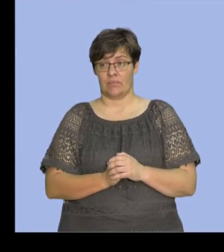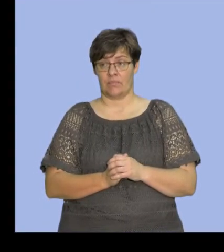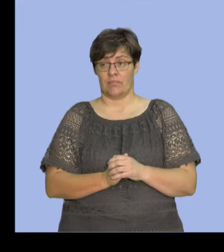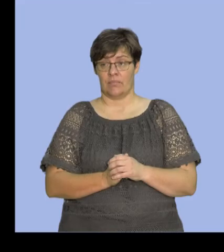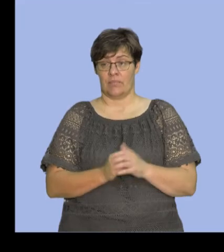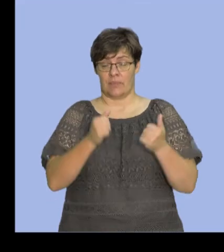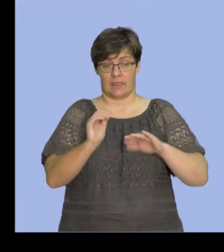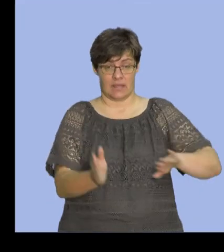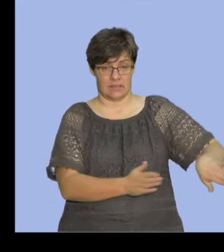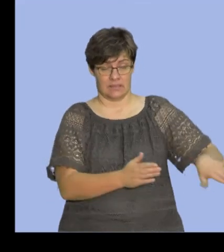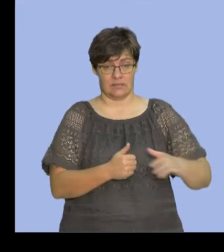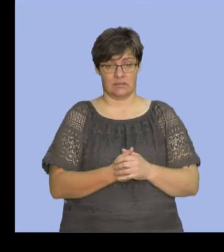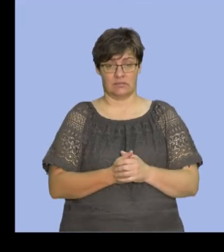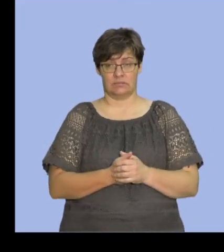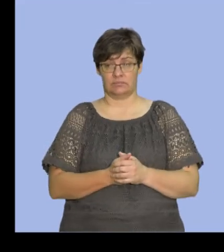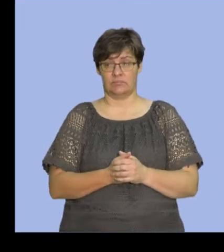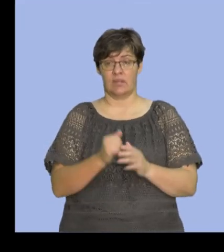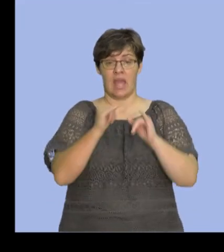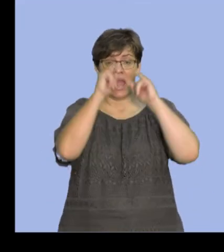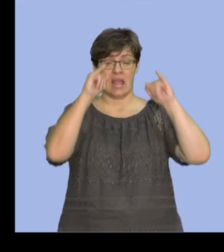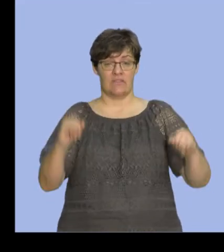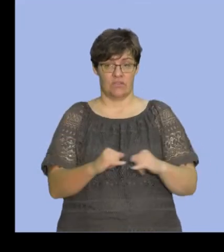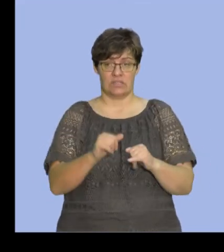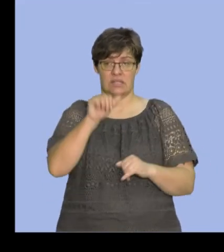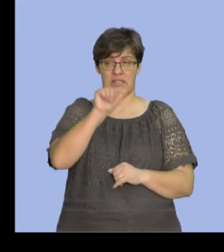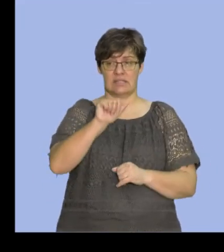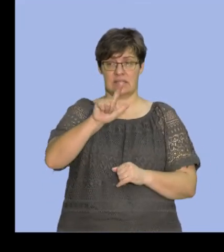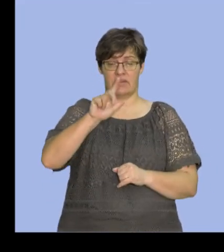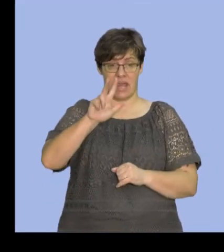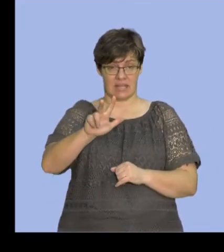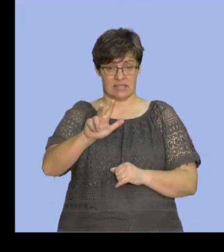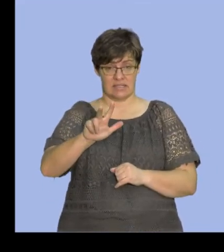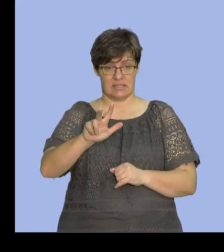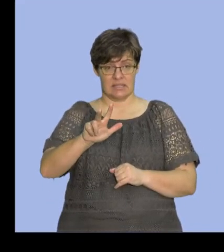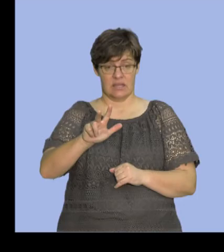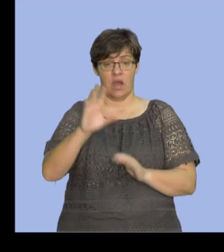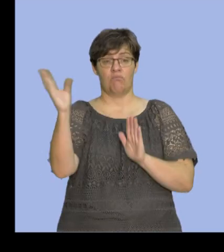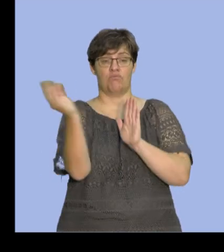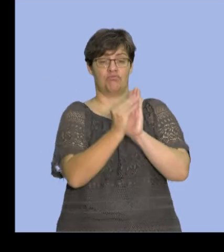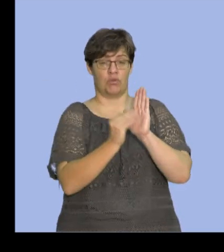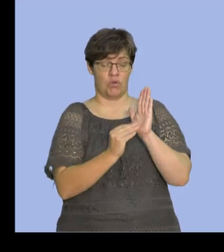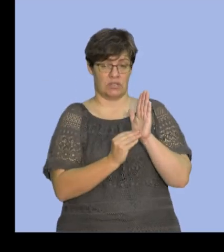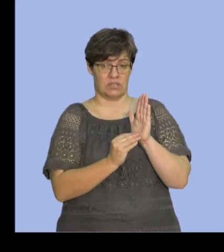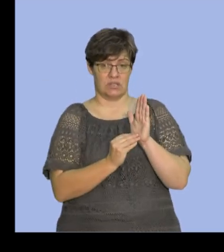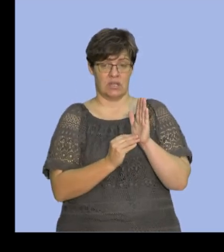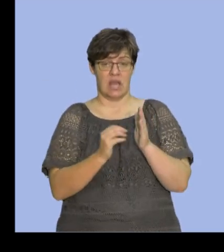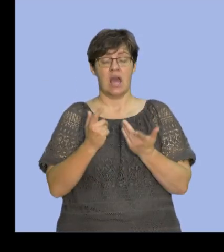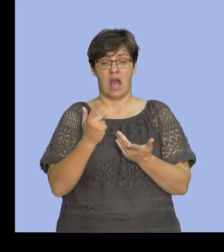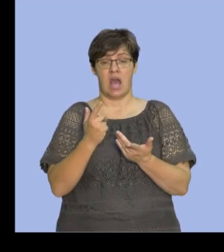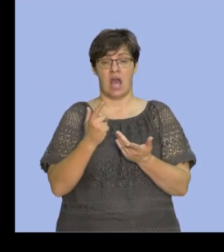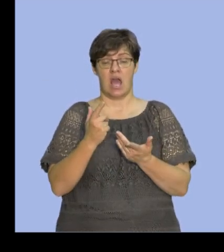Next one. An invoice of 678 has not been recorded in the creditor's